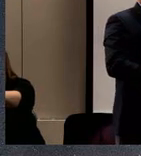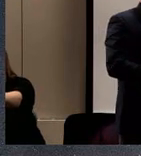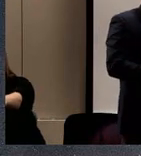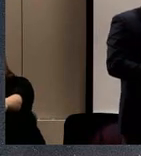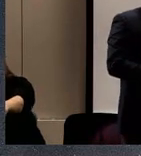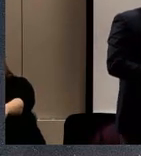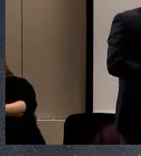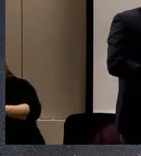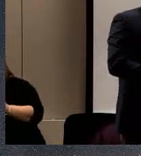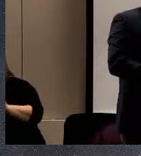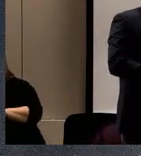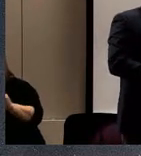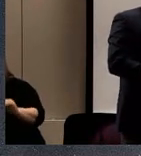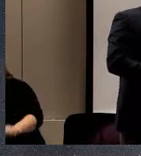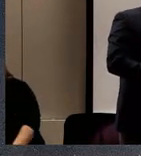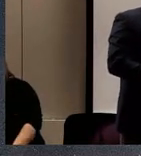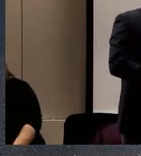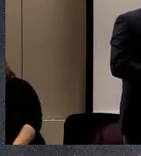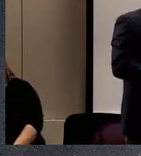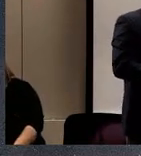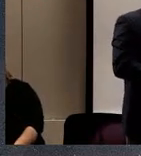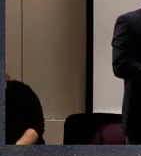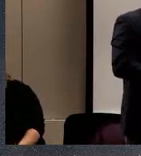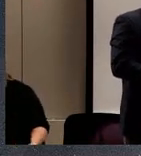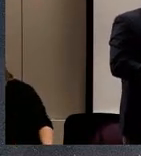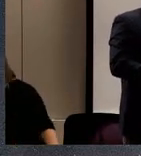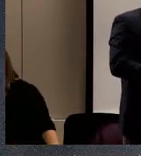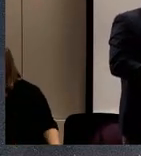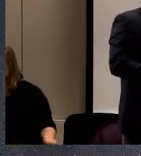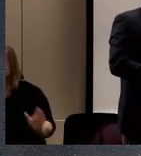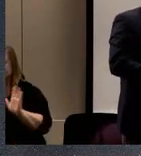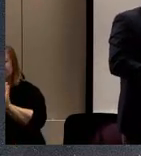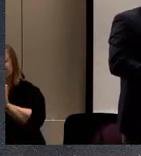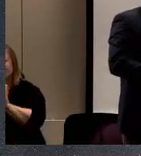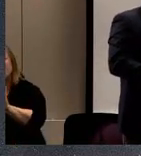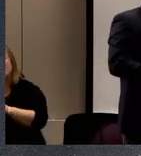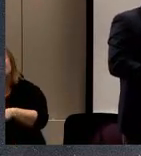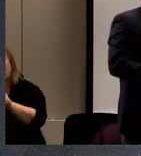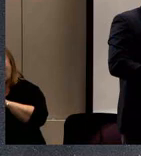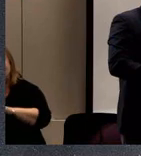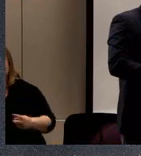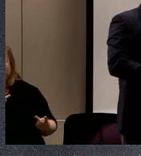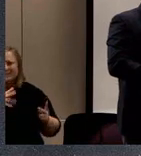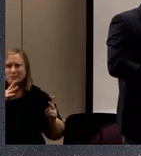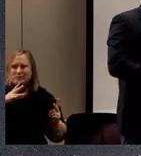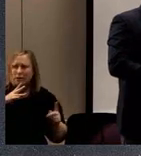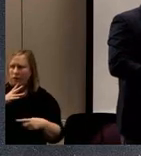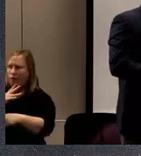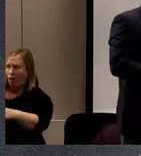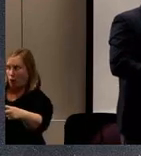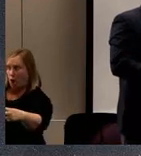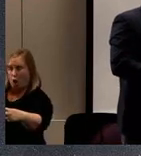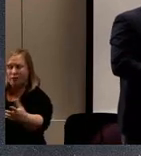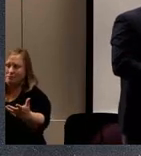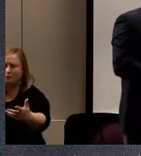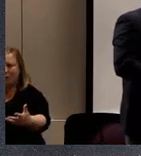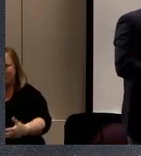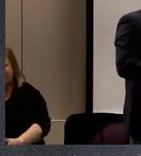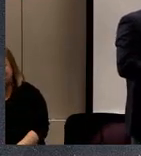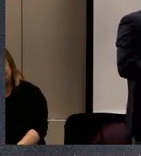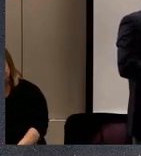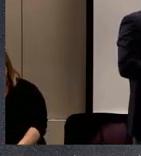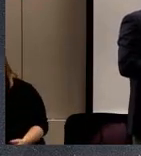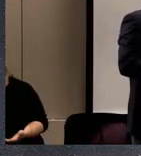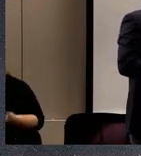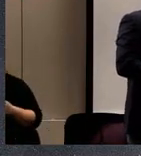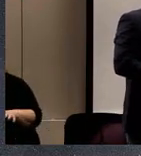and information that are available for seniors as well as individuals with disabilities and just good driving